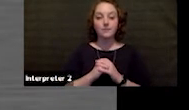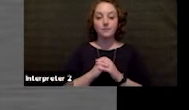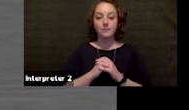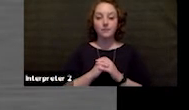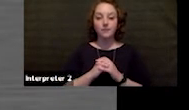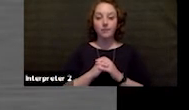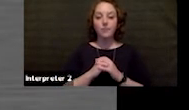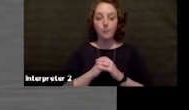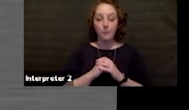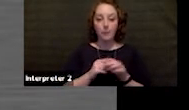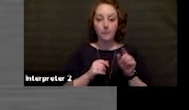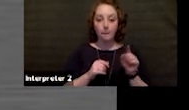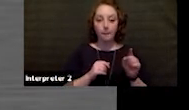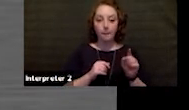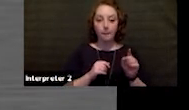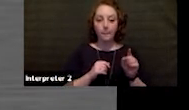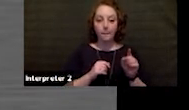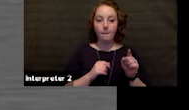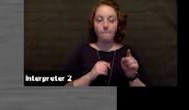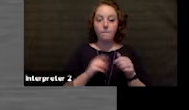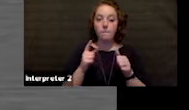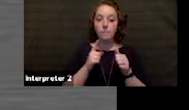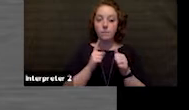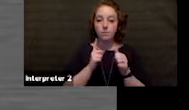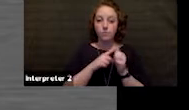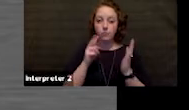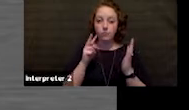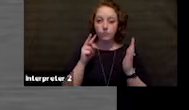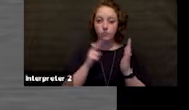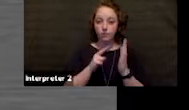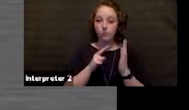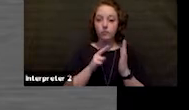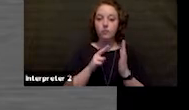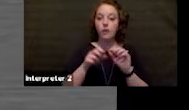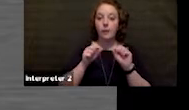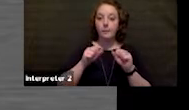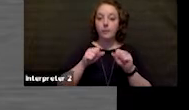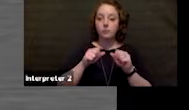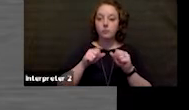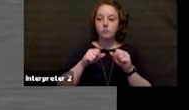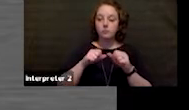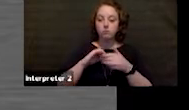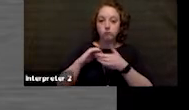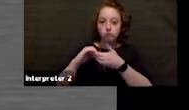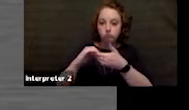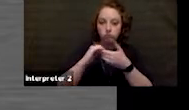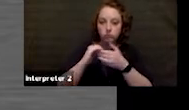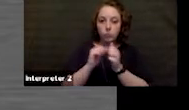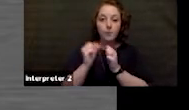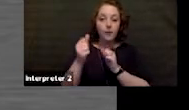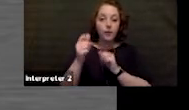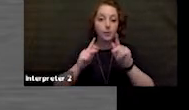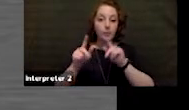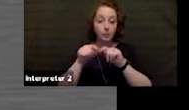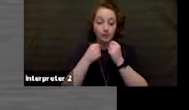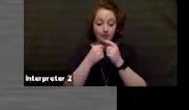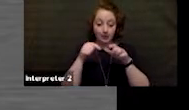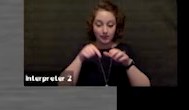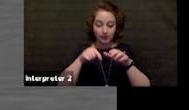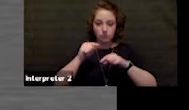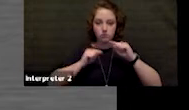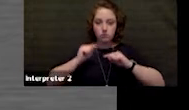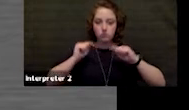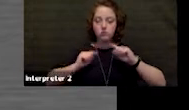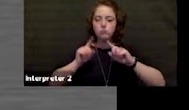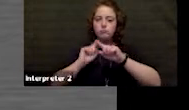So let's look first at the ability to collaborate with others and work with diverse teams and a variety of contexts.